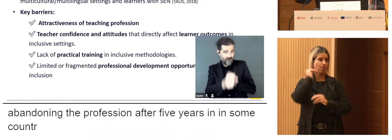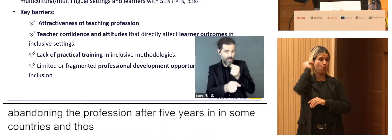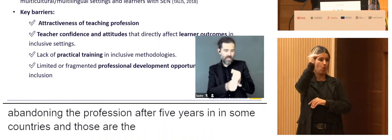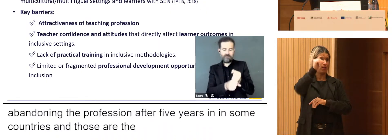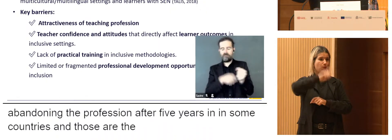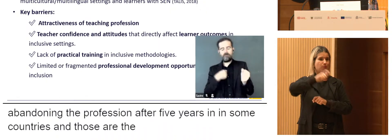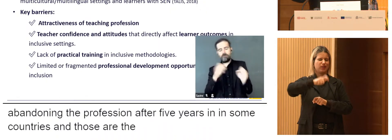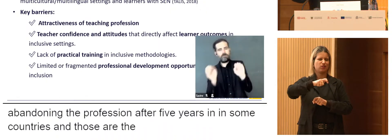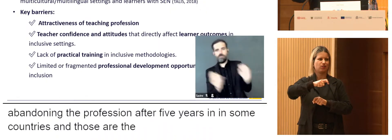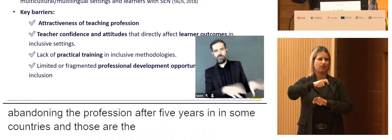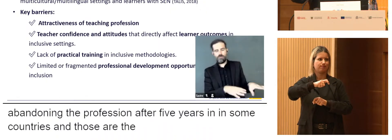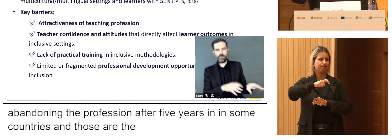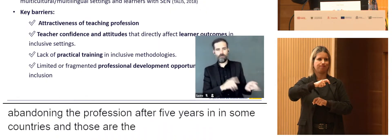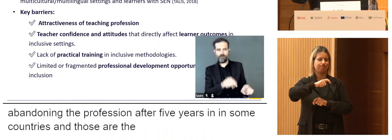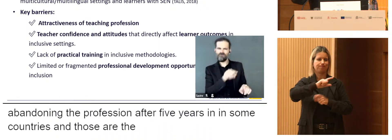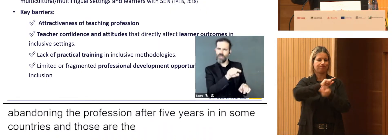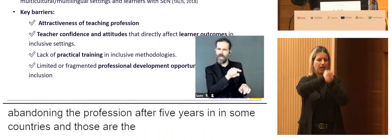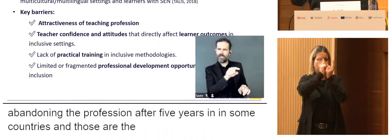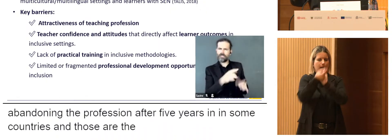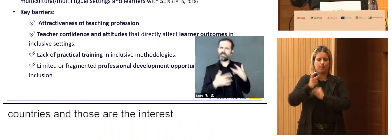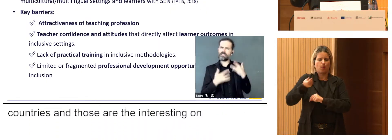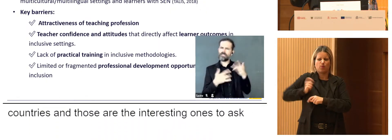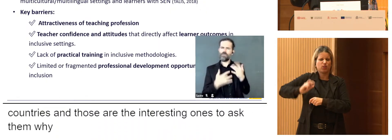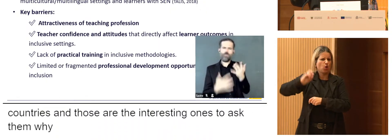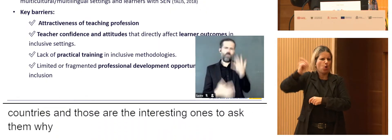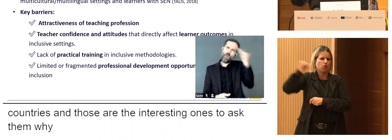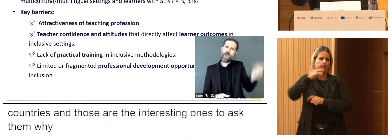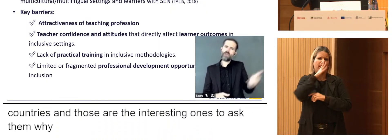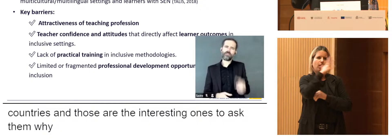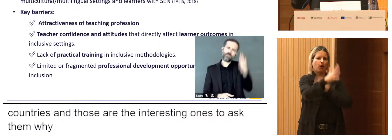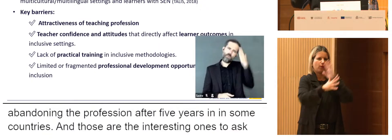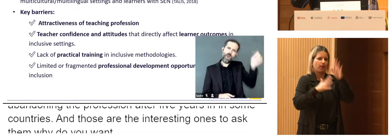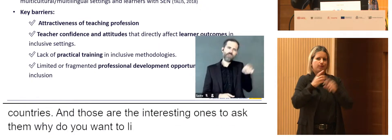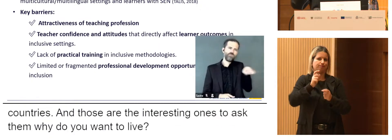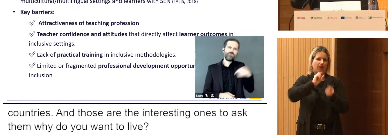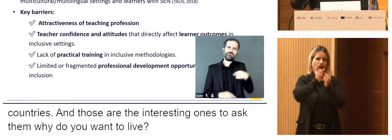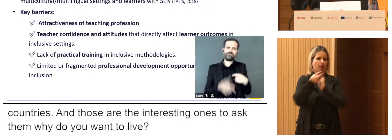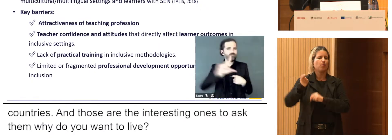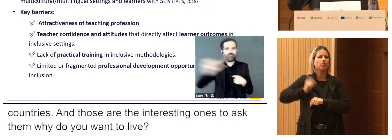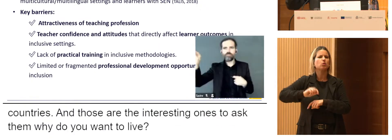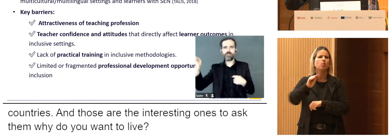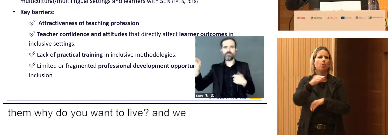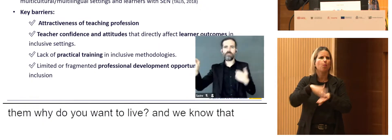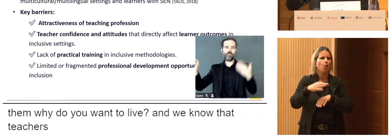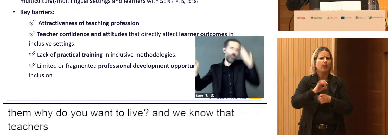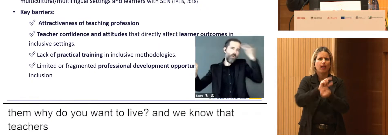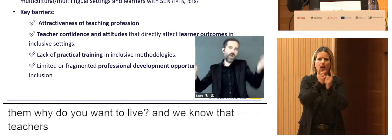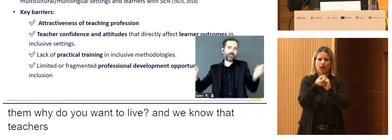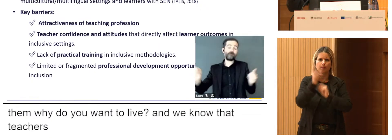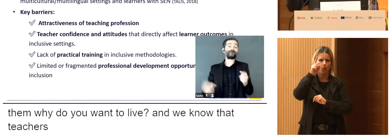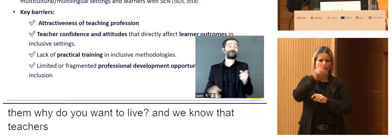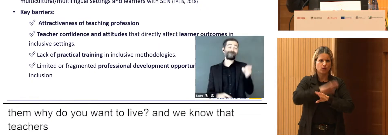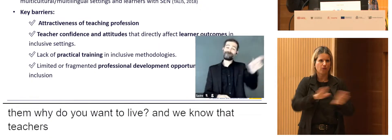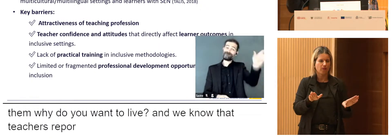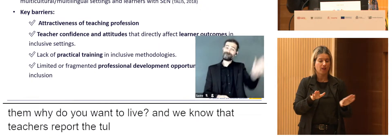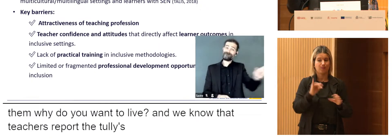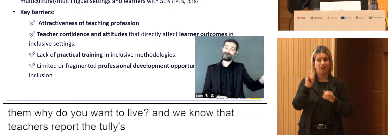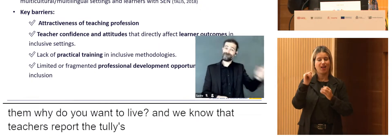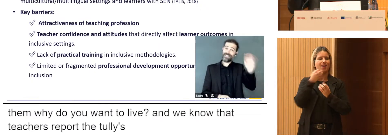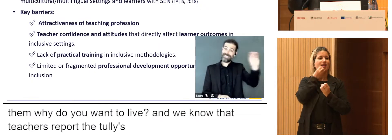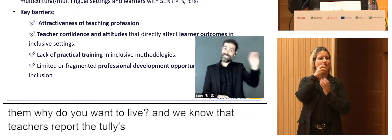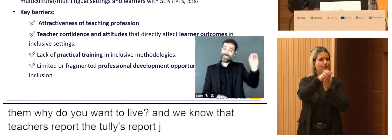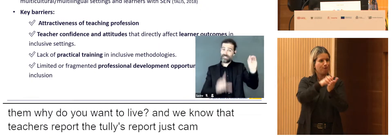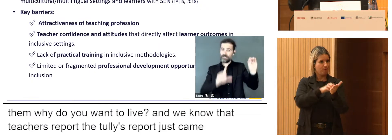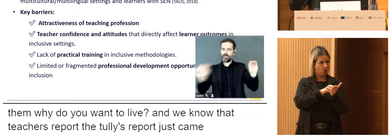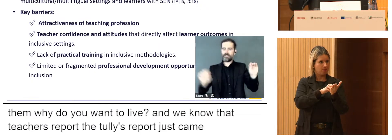interesting ones, to ask them, why do you want to leave? And we know that teachers report, the Thalys report just came